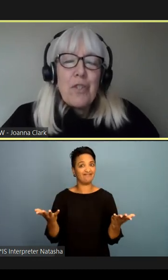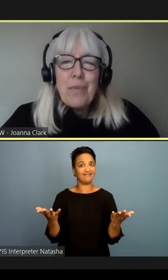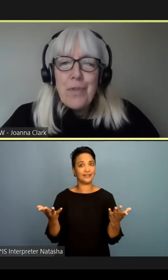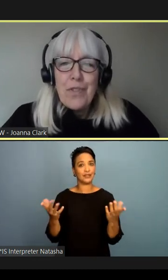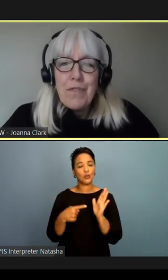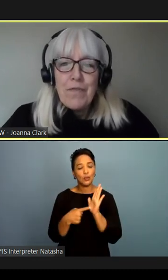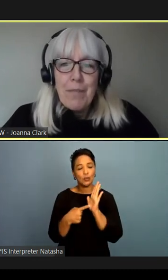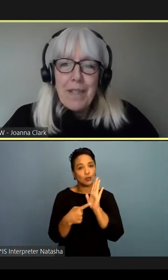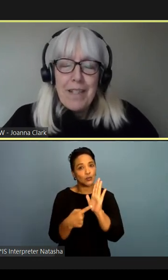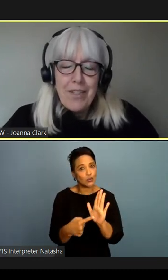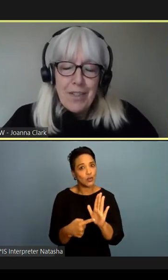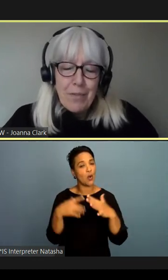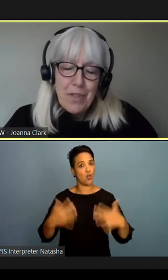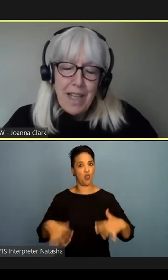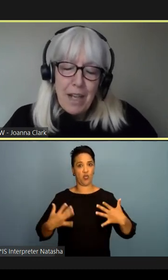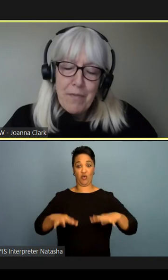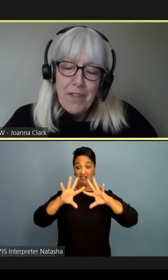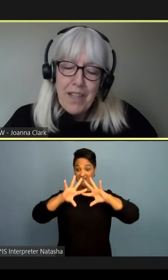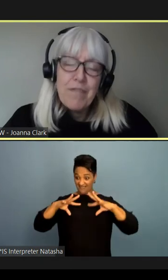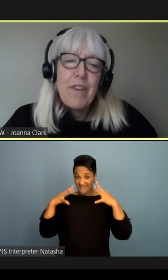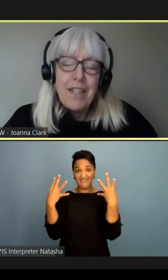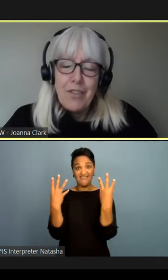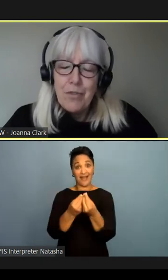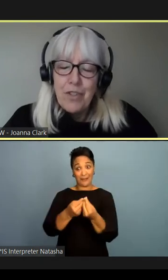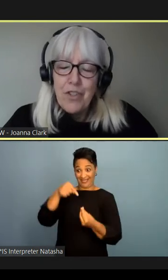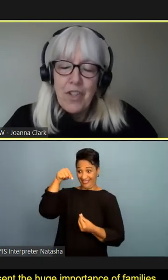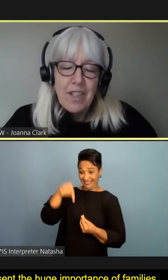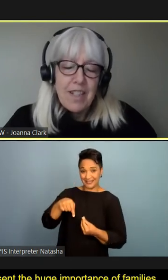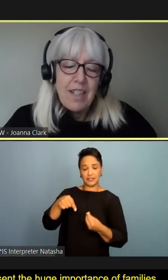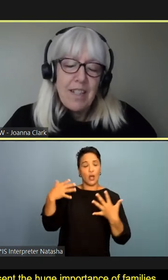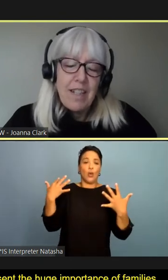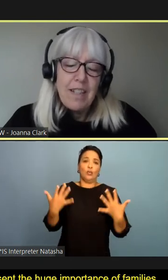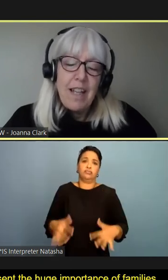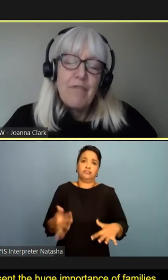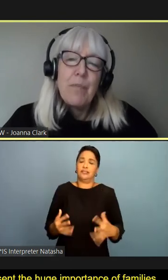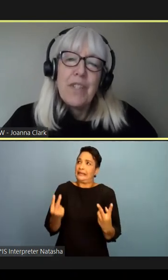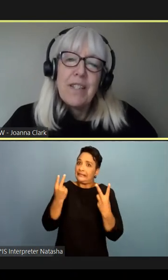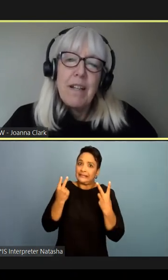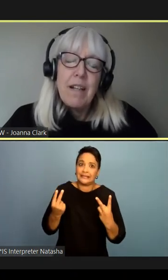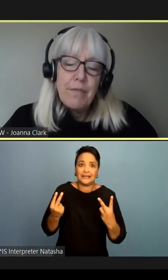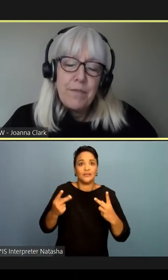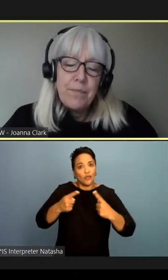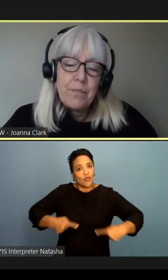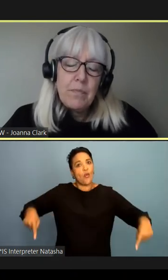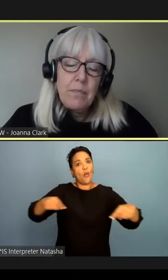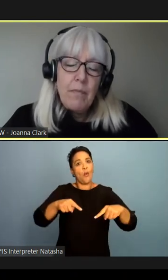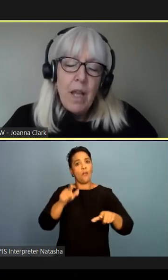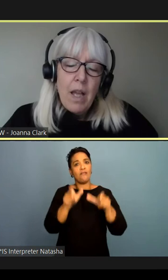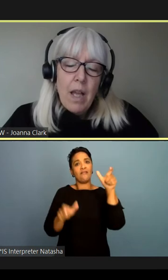huge importance of families, however they're defined or constructed in everybody's life.